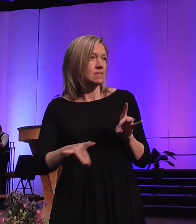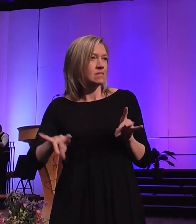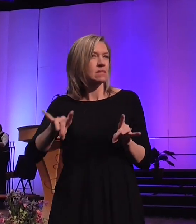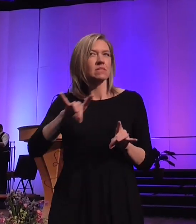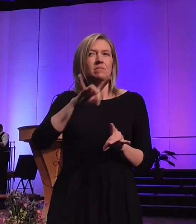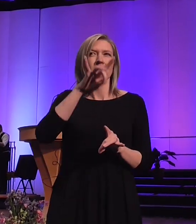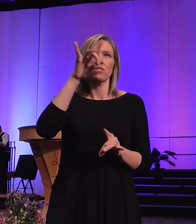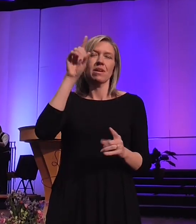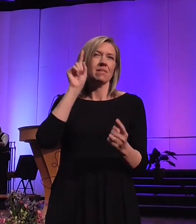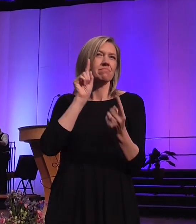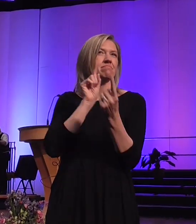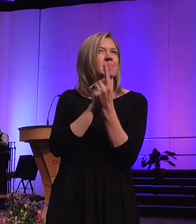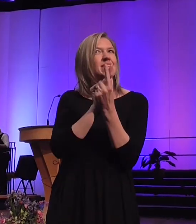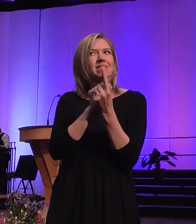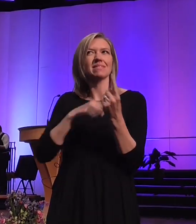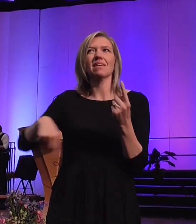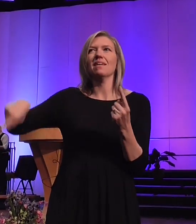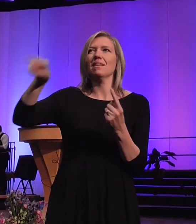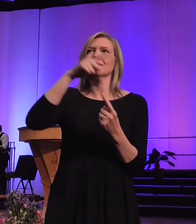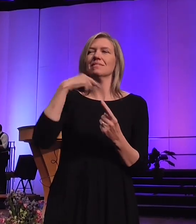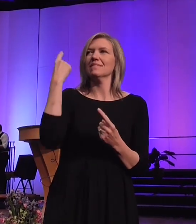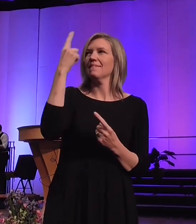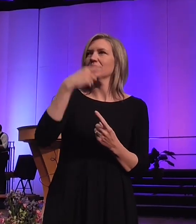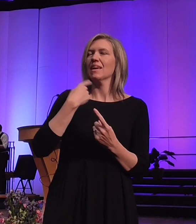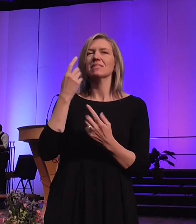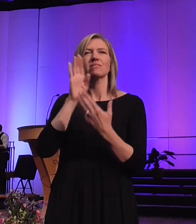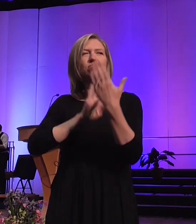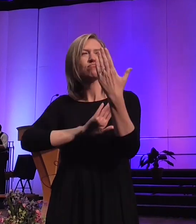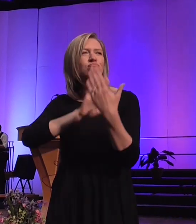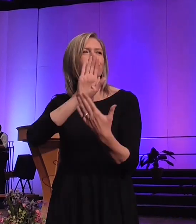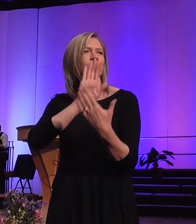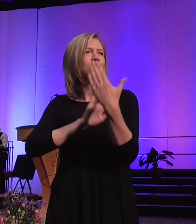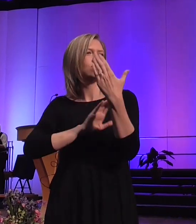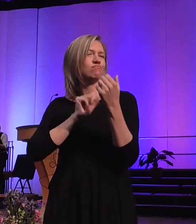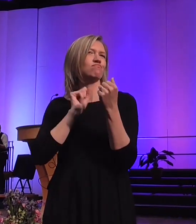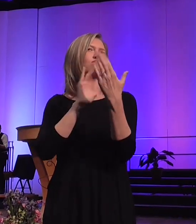Spirit meets us face to